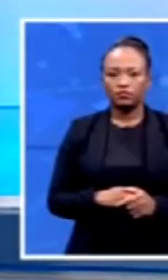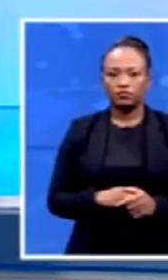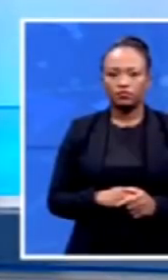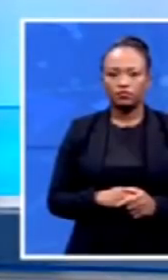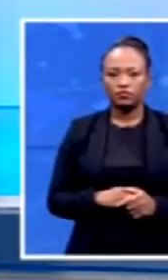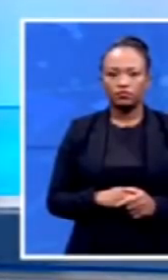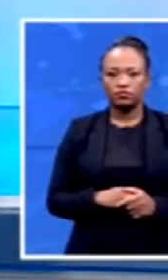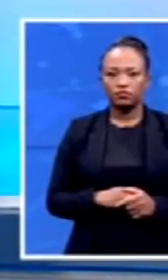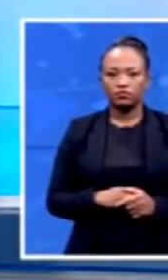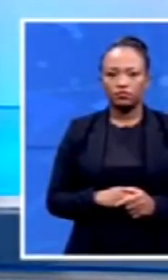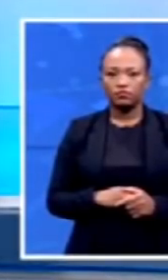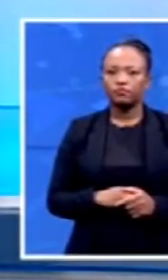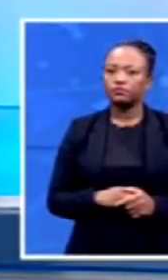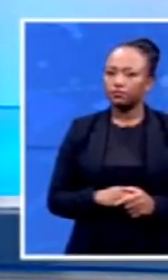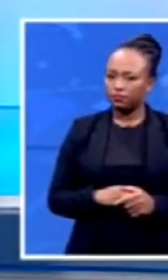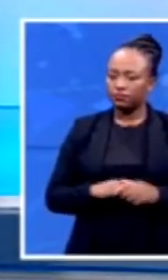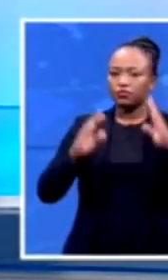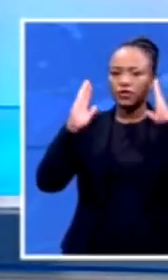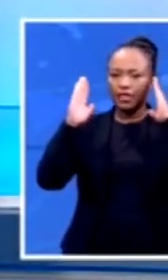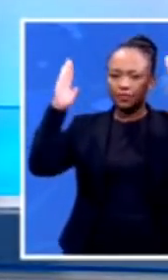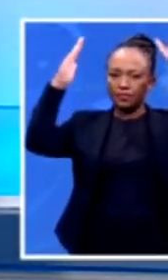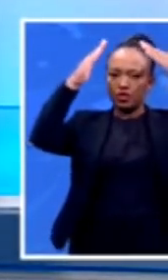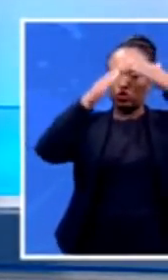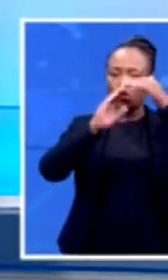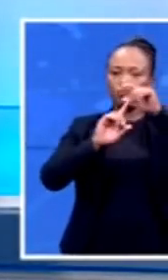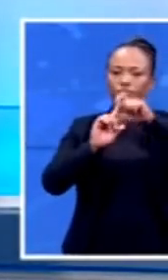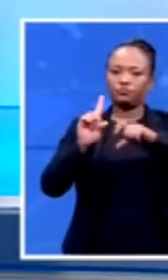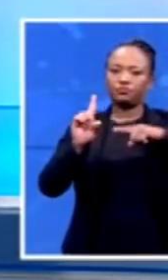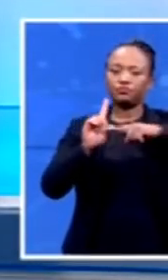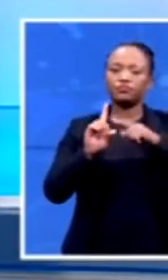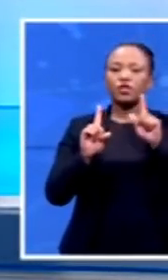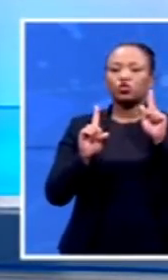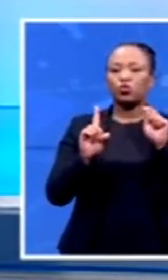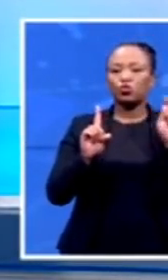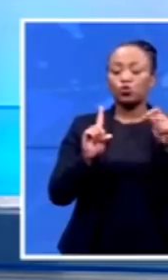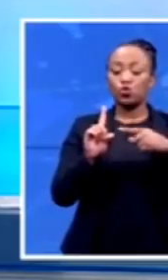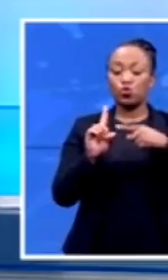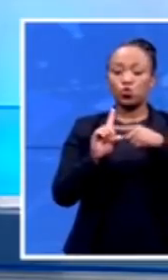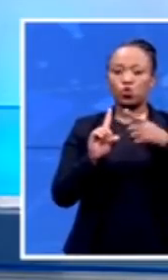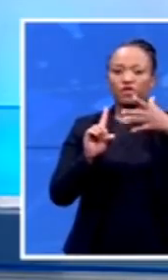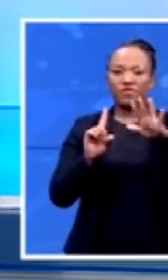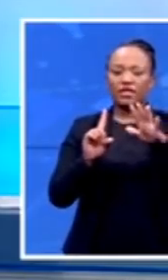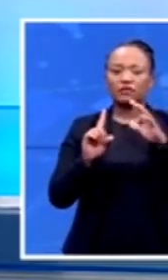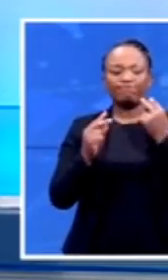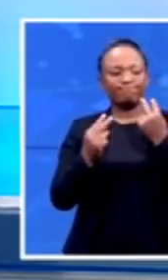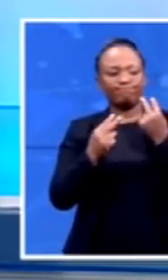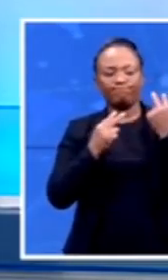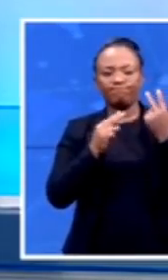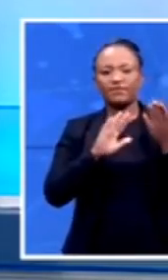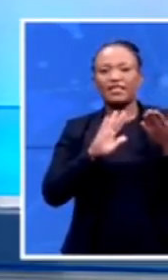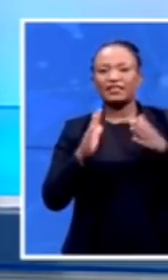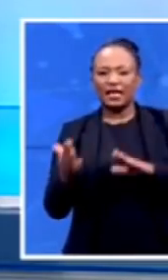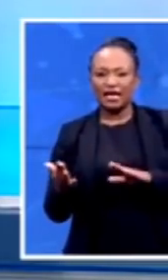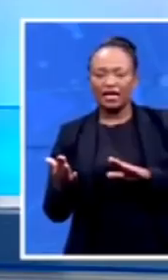Archbishop Emeritus Desmond Tutu's neighbours in Soweto have reflected on his passing, describing him as a father, a